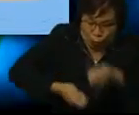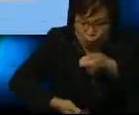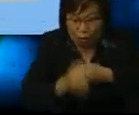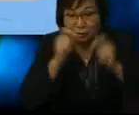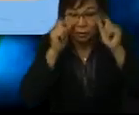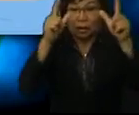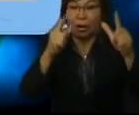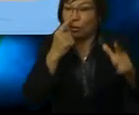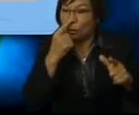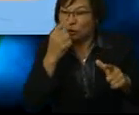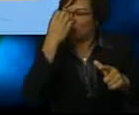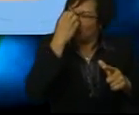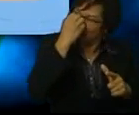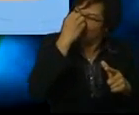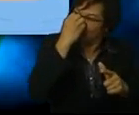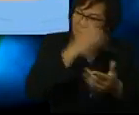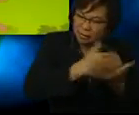was bitten by something.